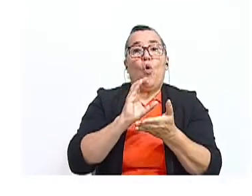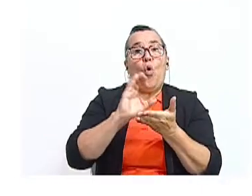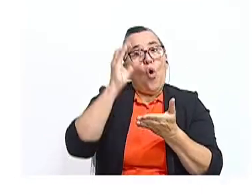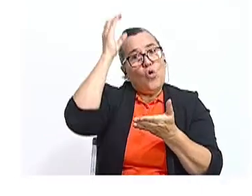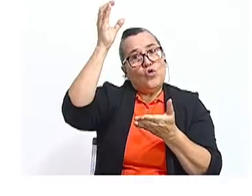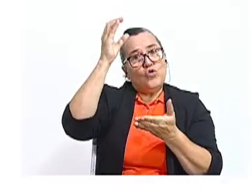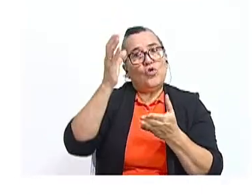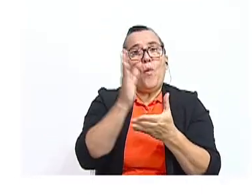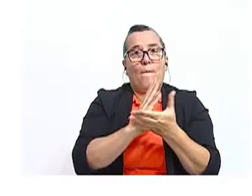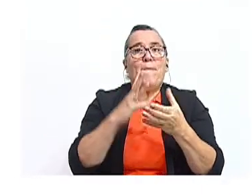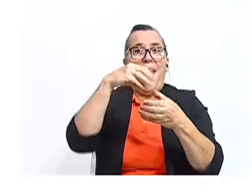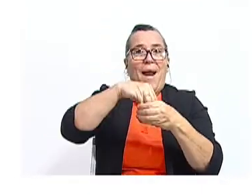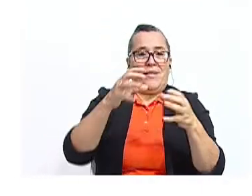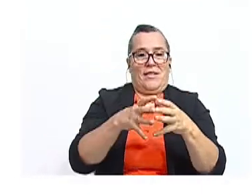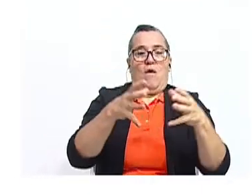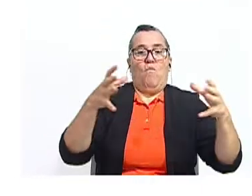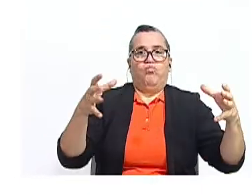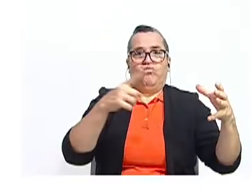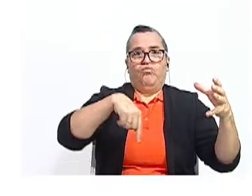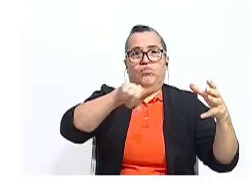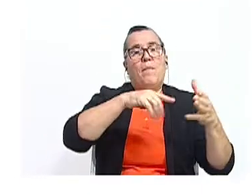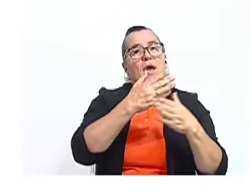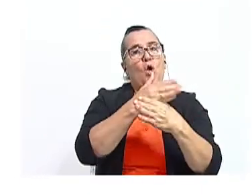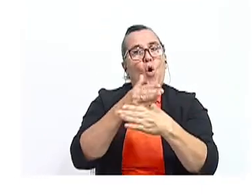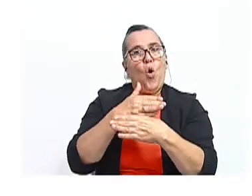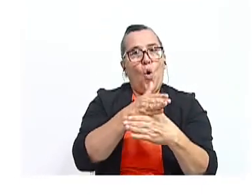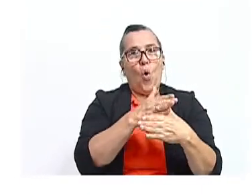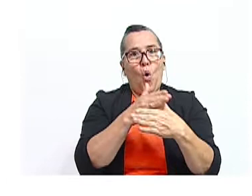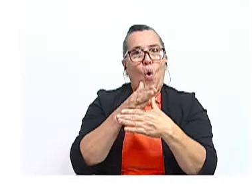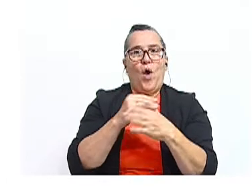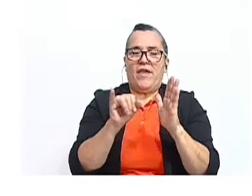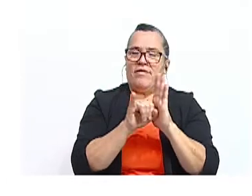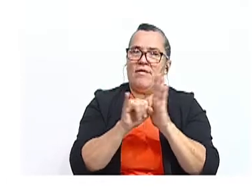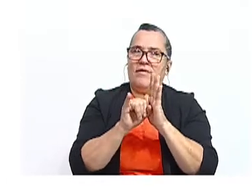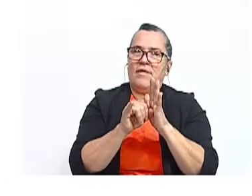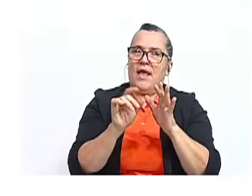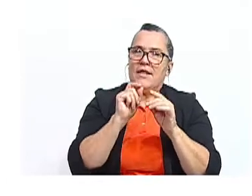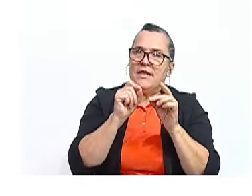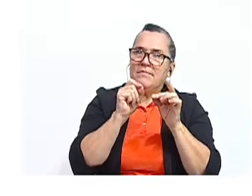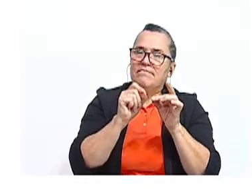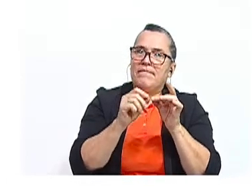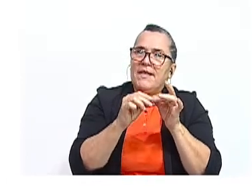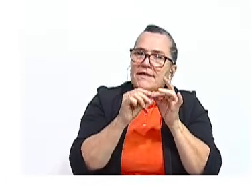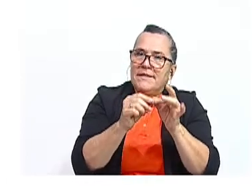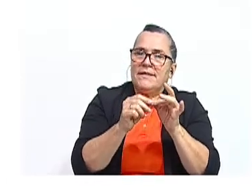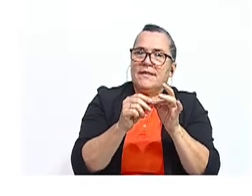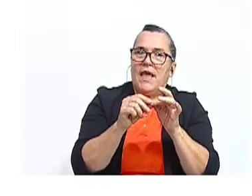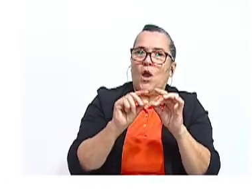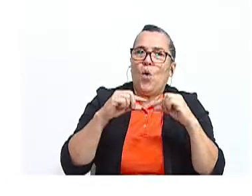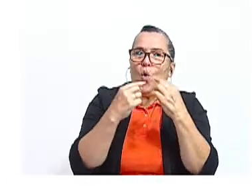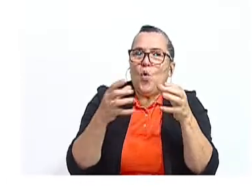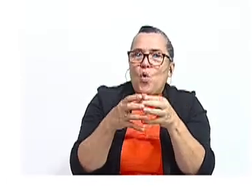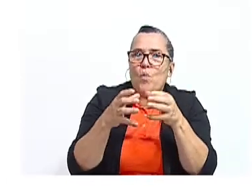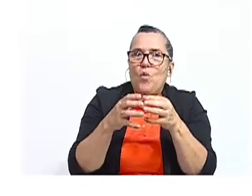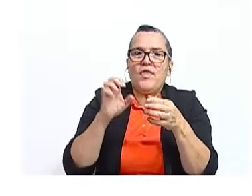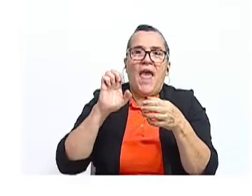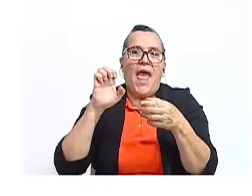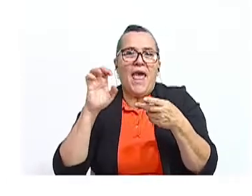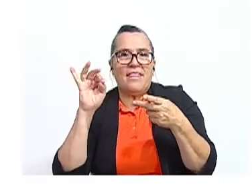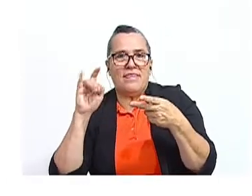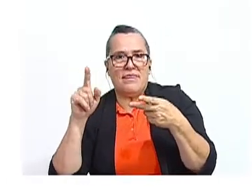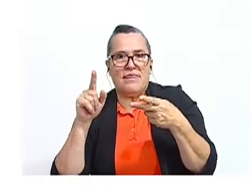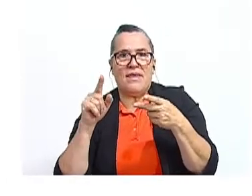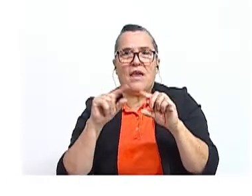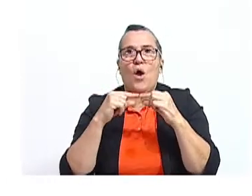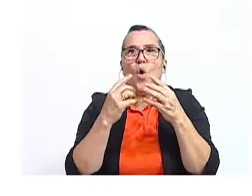larger culture, but also share a specific identity within a smaller group. Ethnic and racial groups share